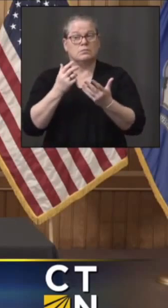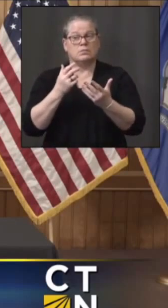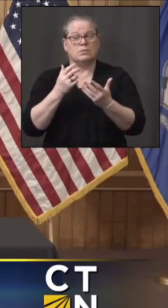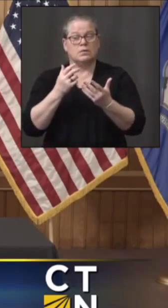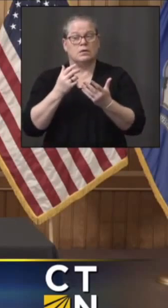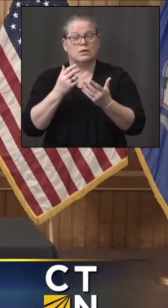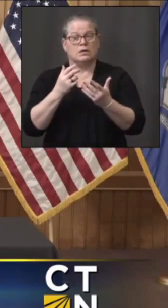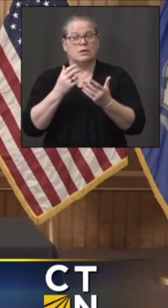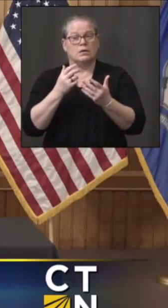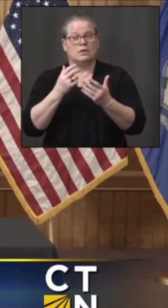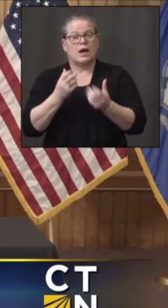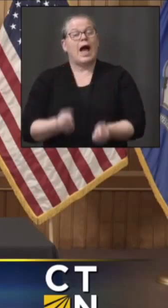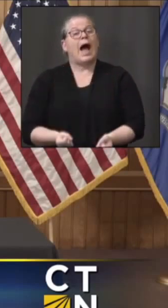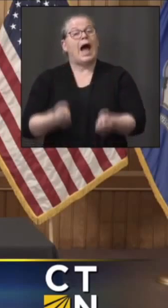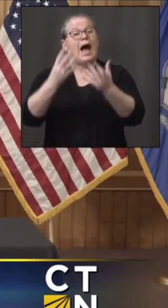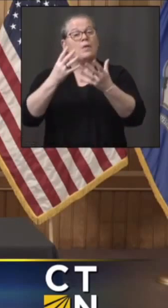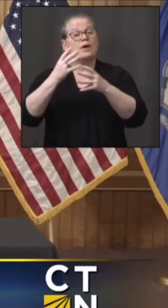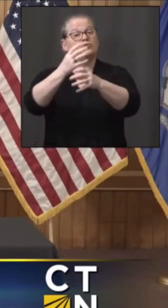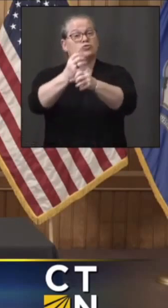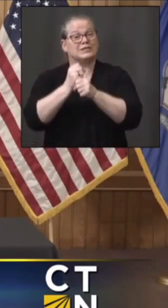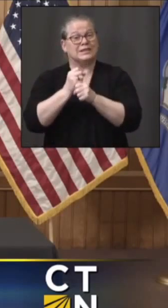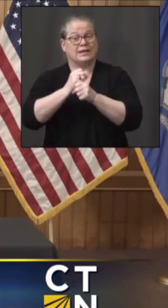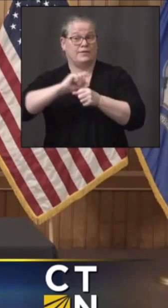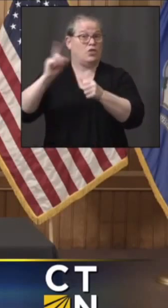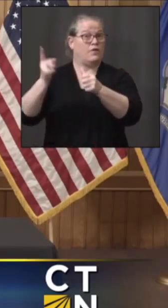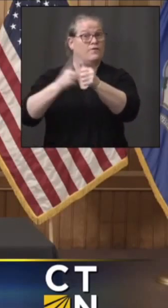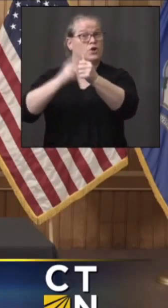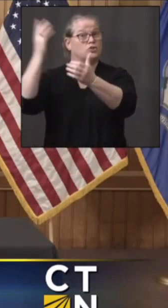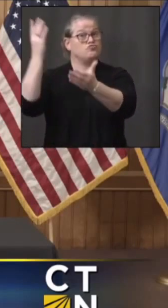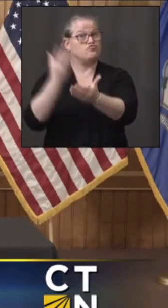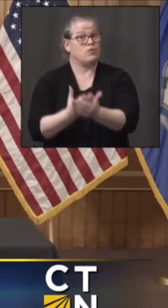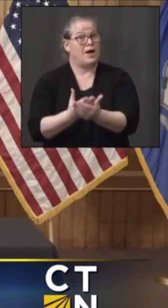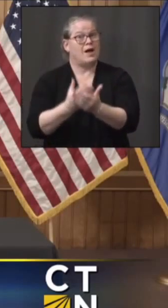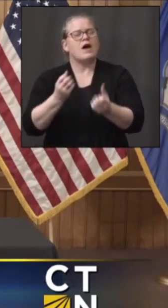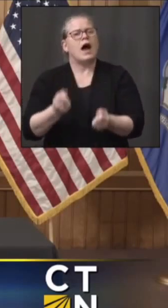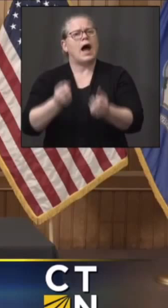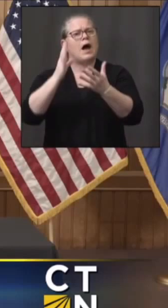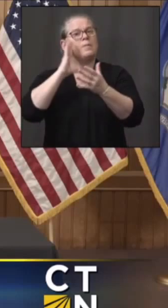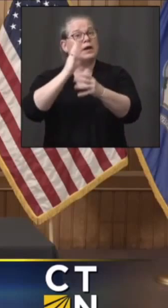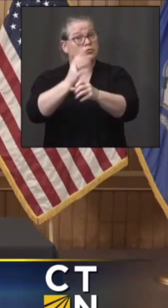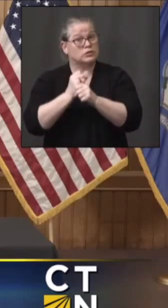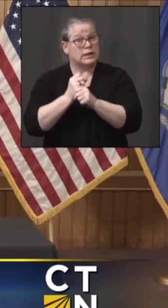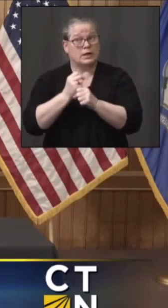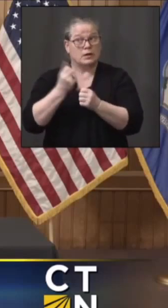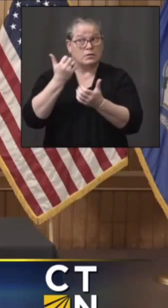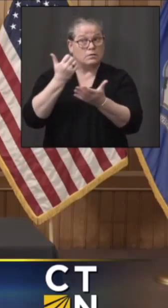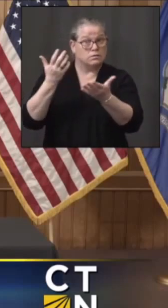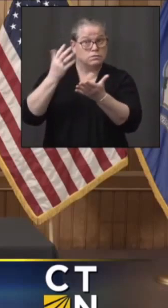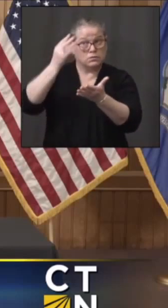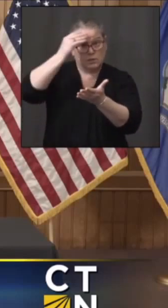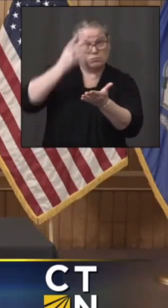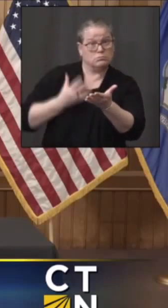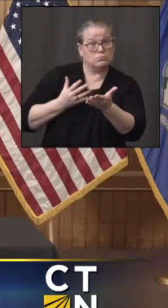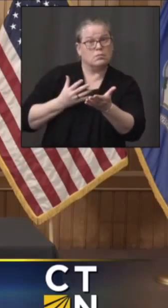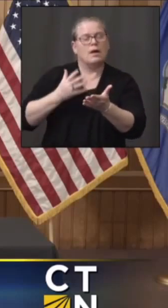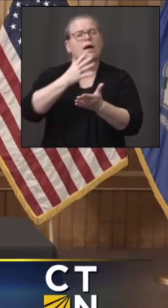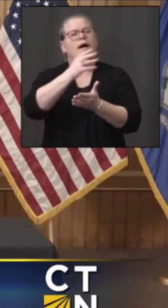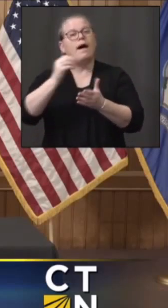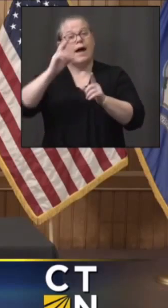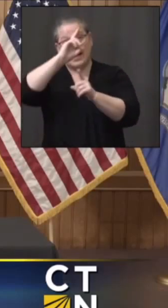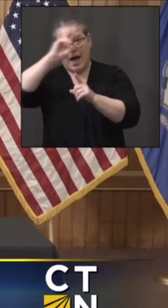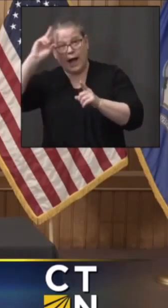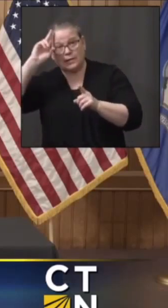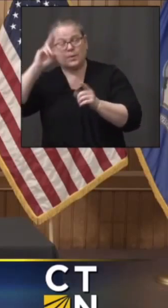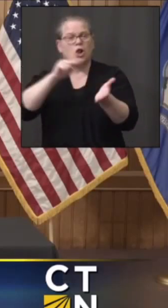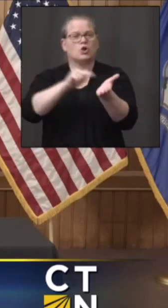will be receiving in the initial delivery and how those are now going to be split between the hospitals and the nursing homes? Why